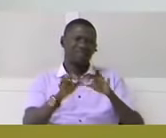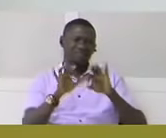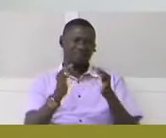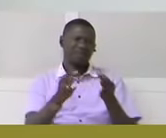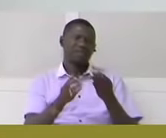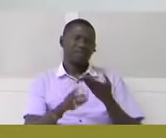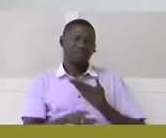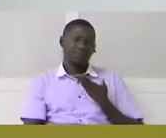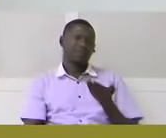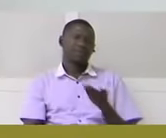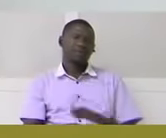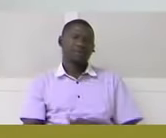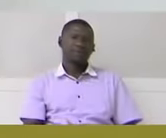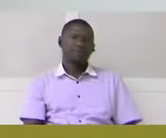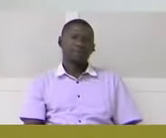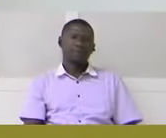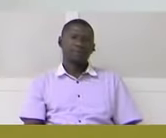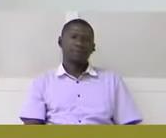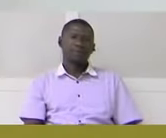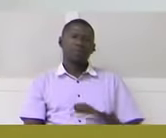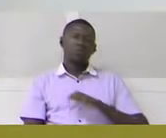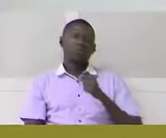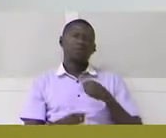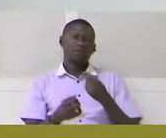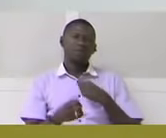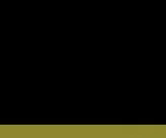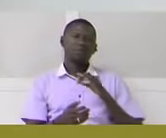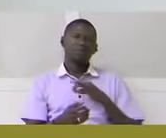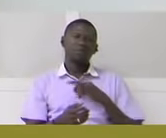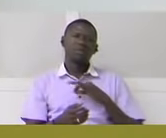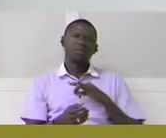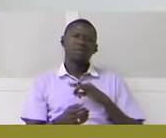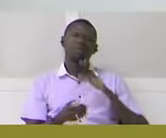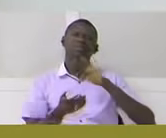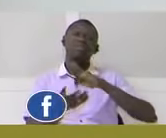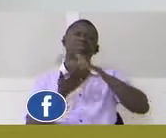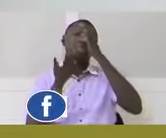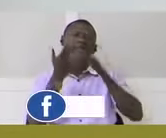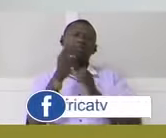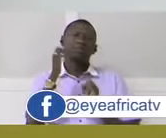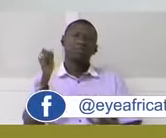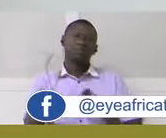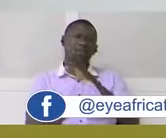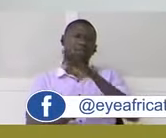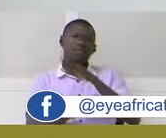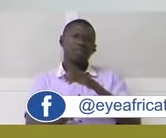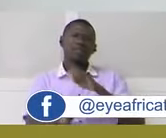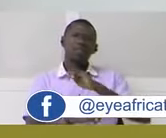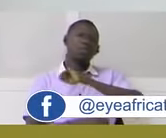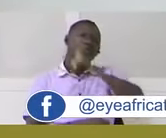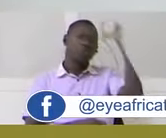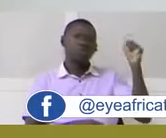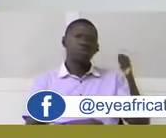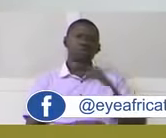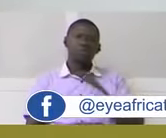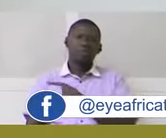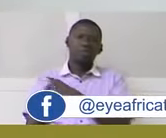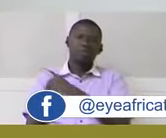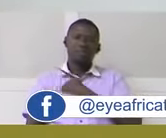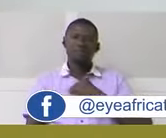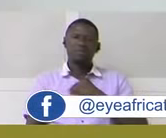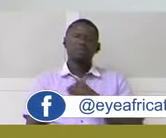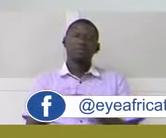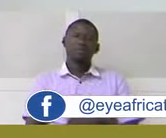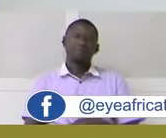sorole. Because they were evacuated. Kato y. And overseas treatment. Kata jara lo la Banda la bangkor